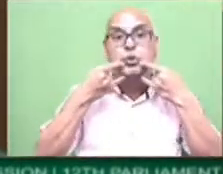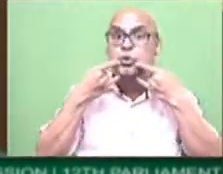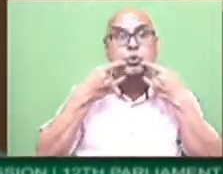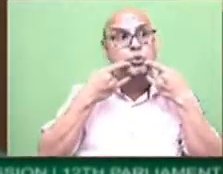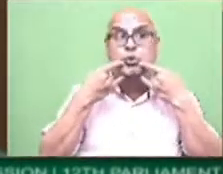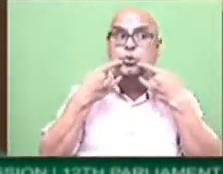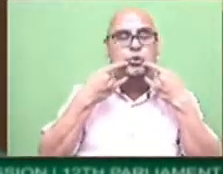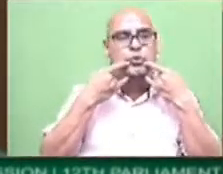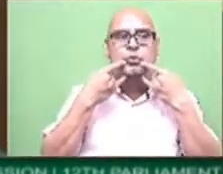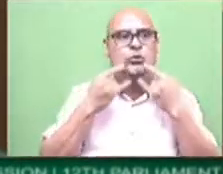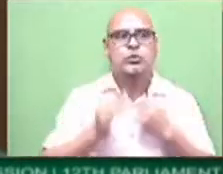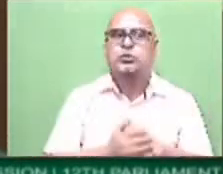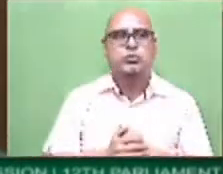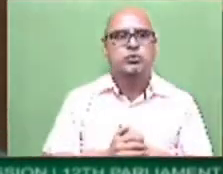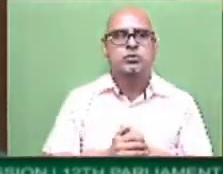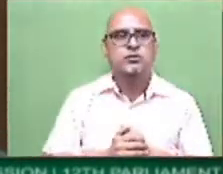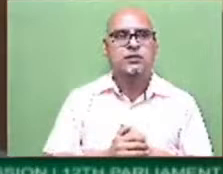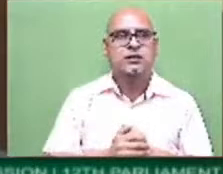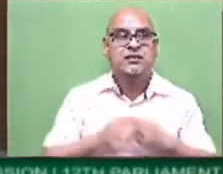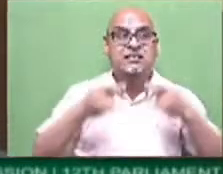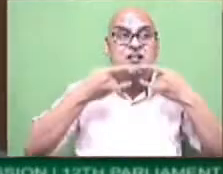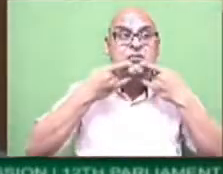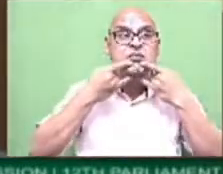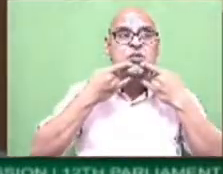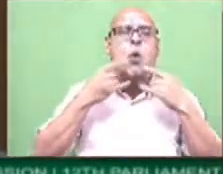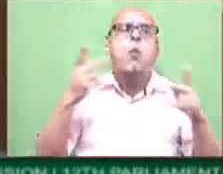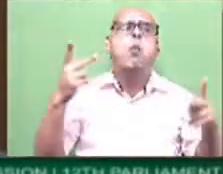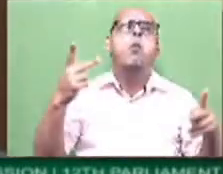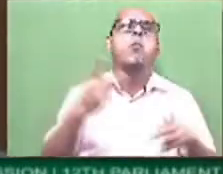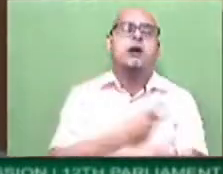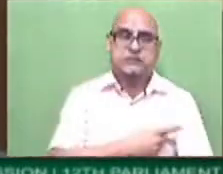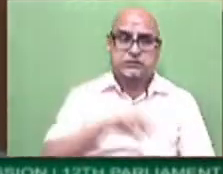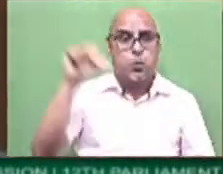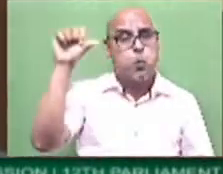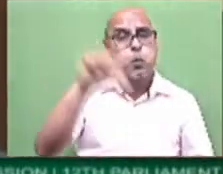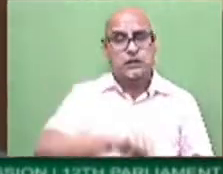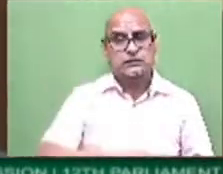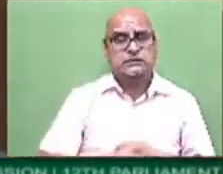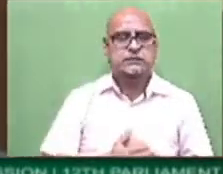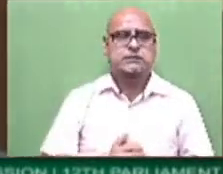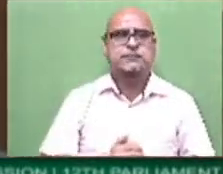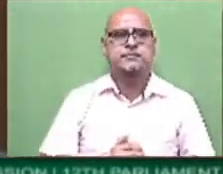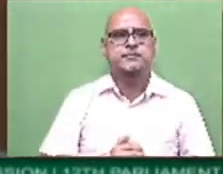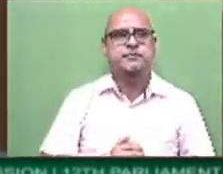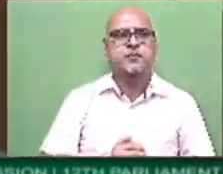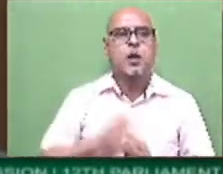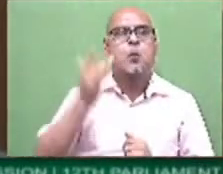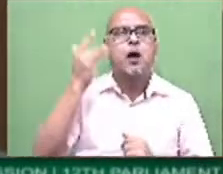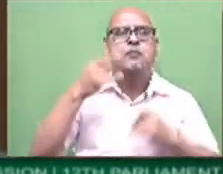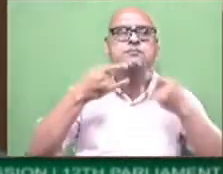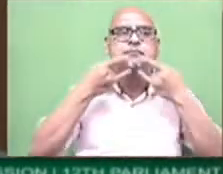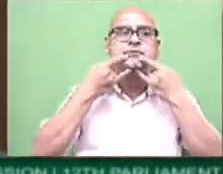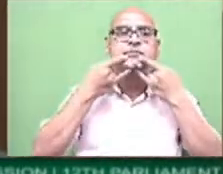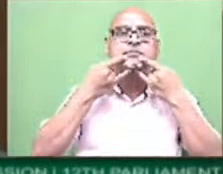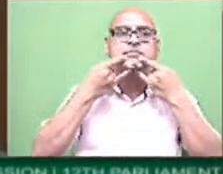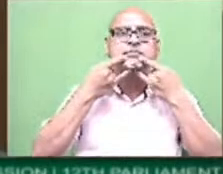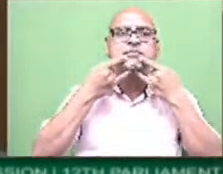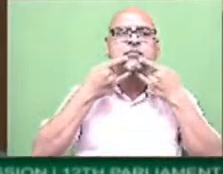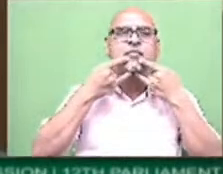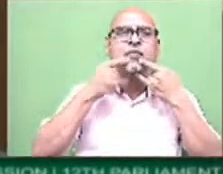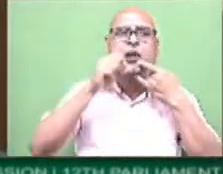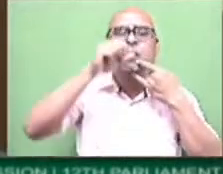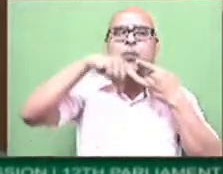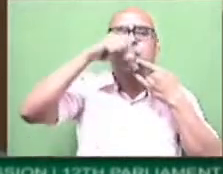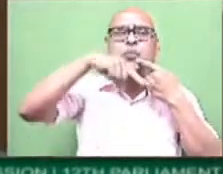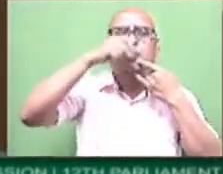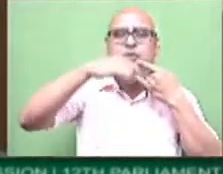taking, potentially, the bugs that can be on your chin, and when you put back on the mask, you take it up to your face and your nose. So I